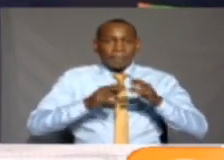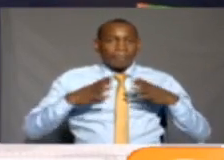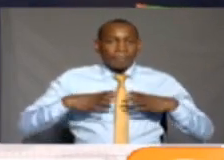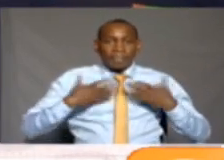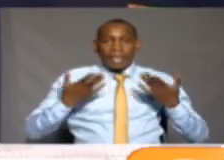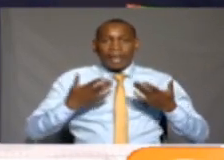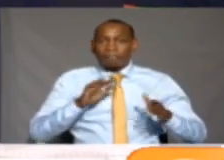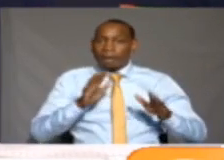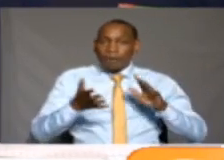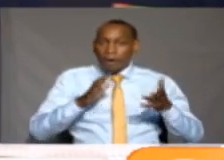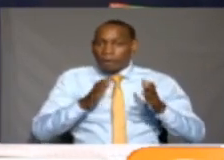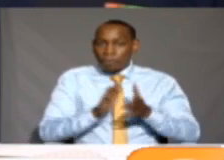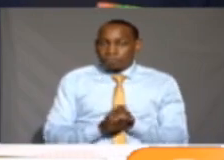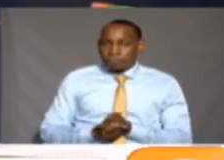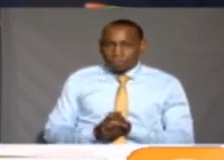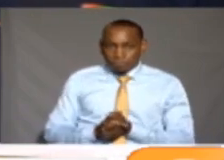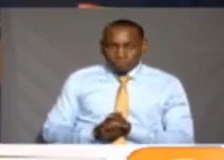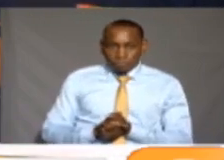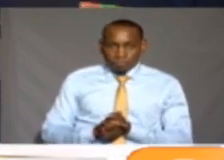crazy there.